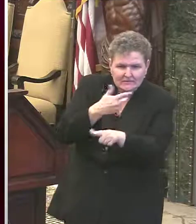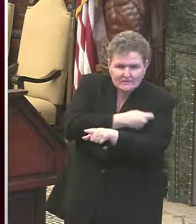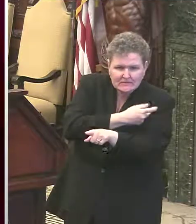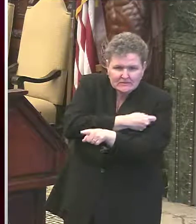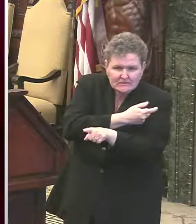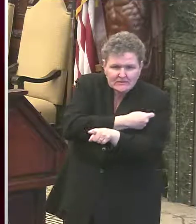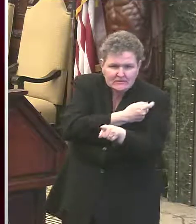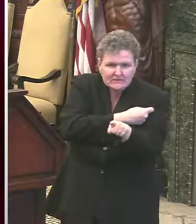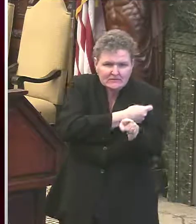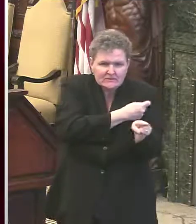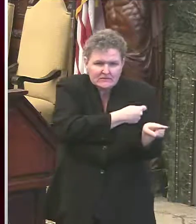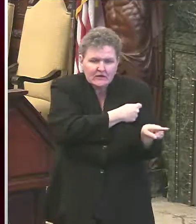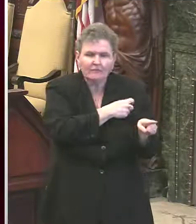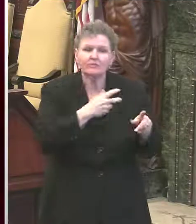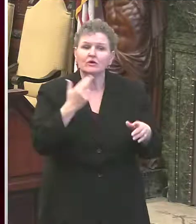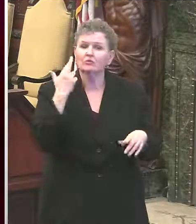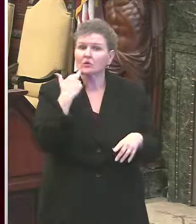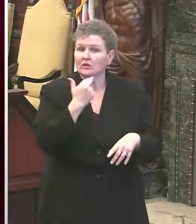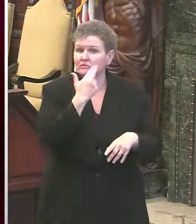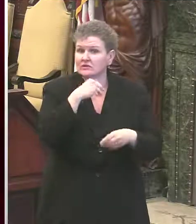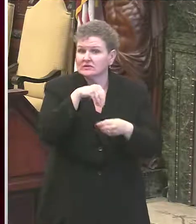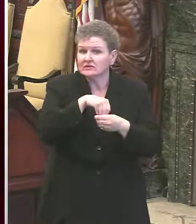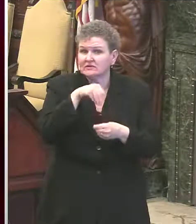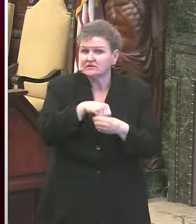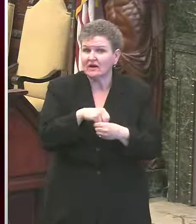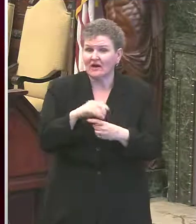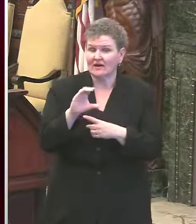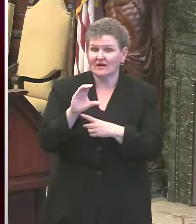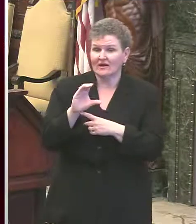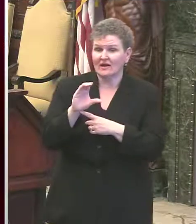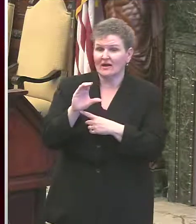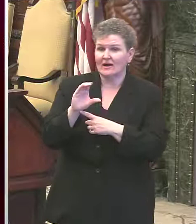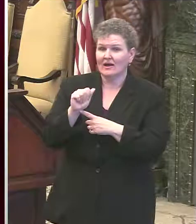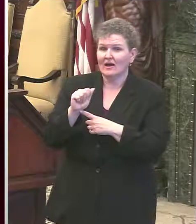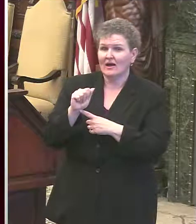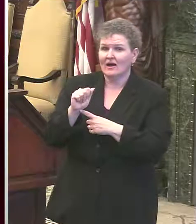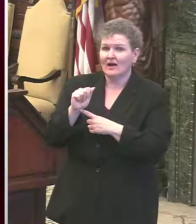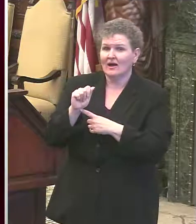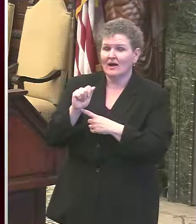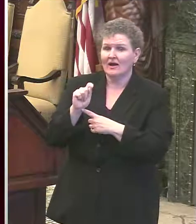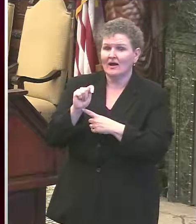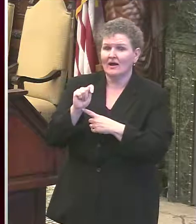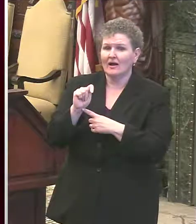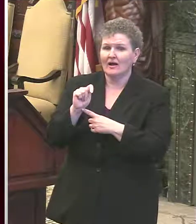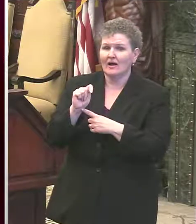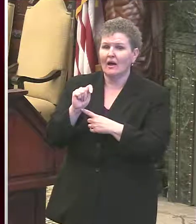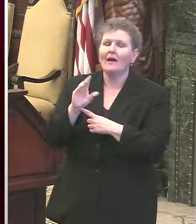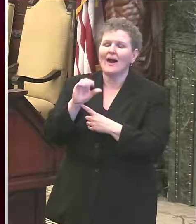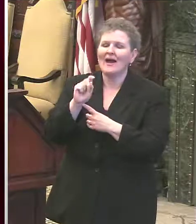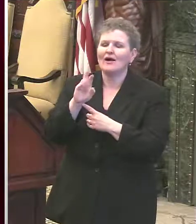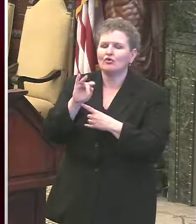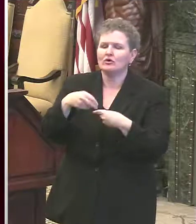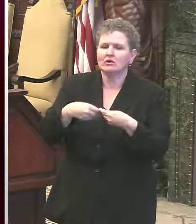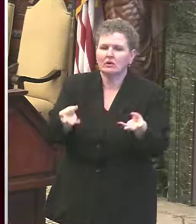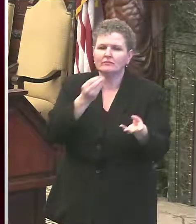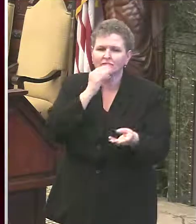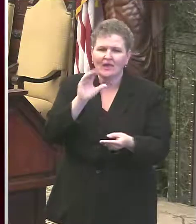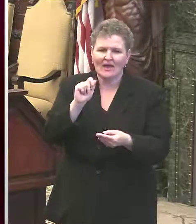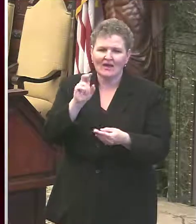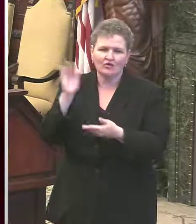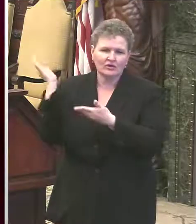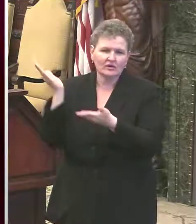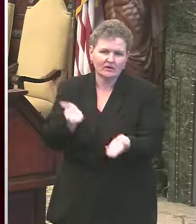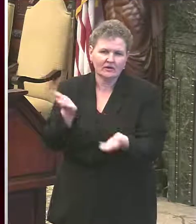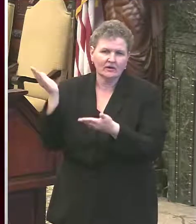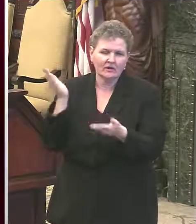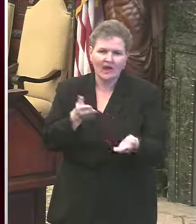there are restaurants and caterers who have asked for some sort of date so that they can plan. And so we are announcing today that we will increase restaurant